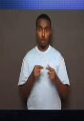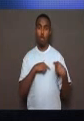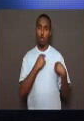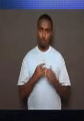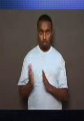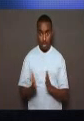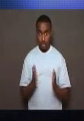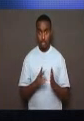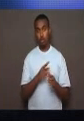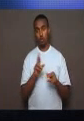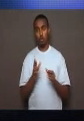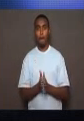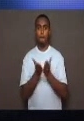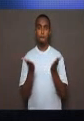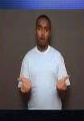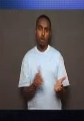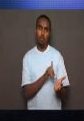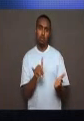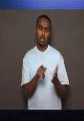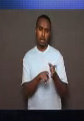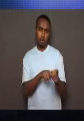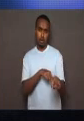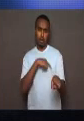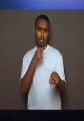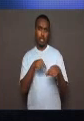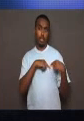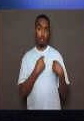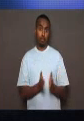novels, which are book-length works of fiction.